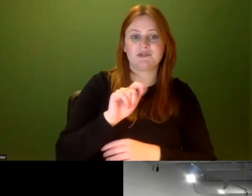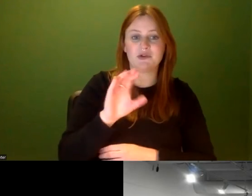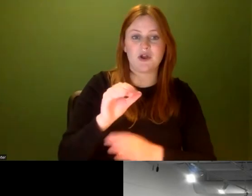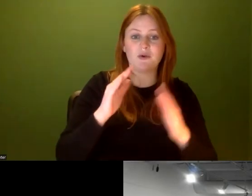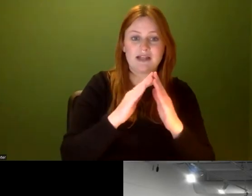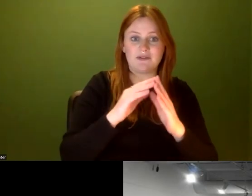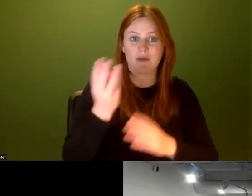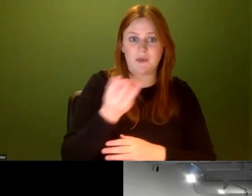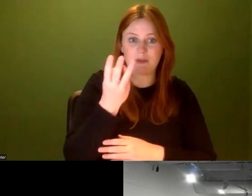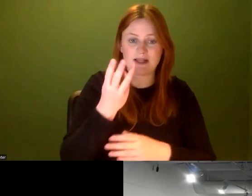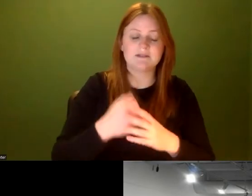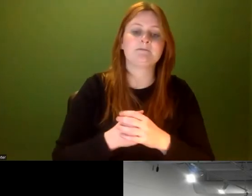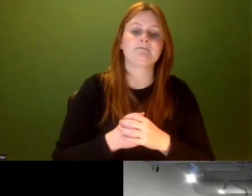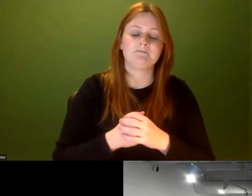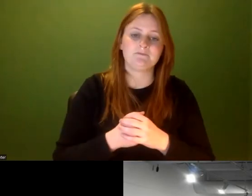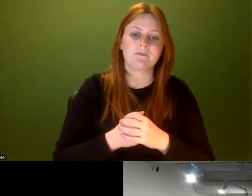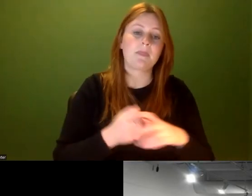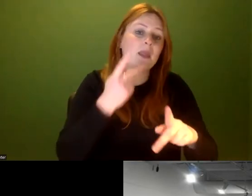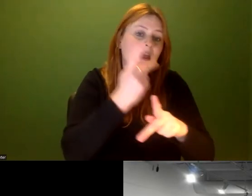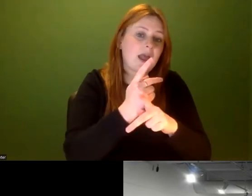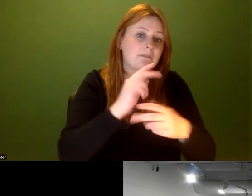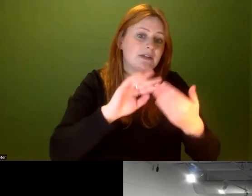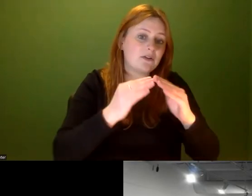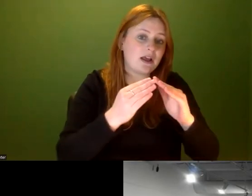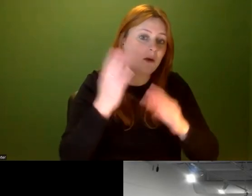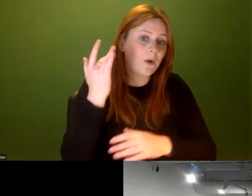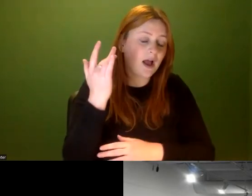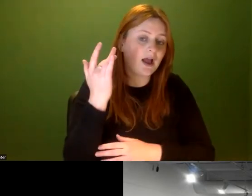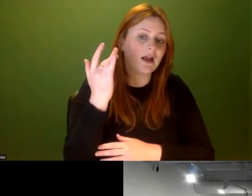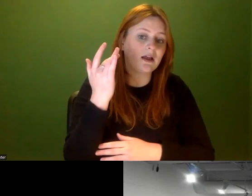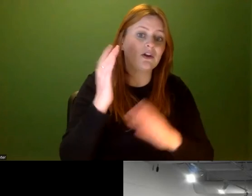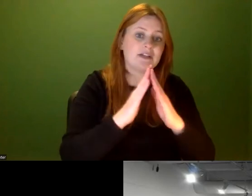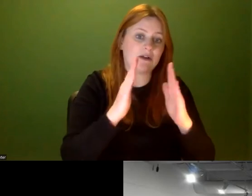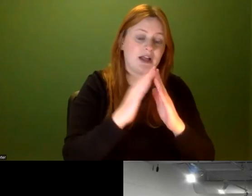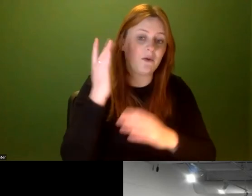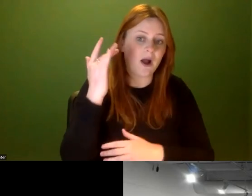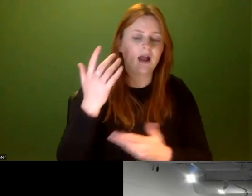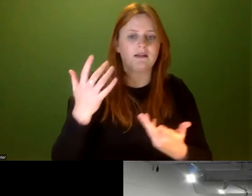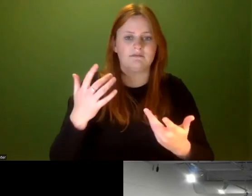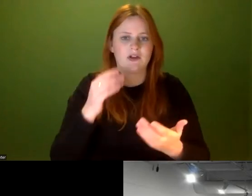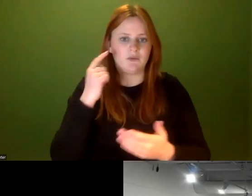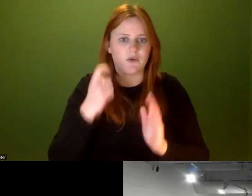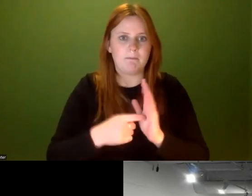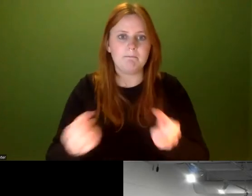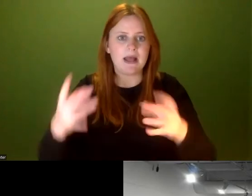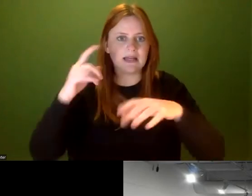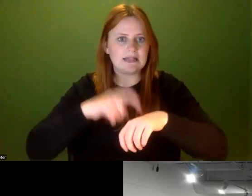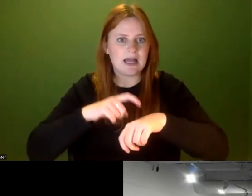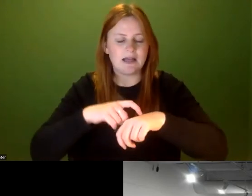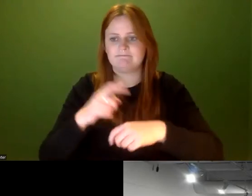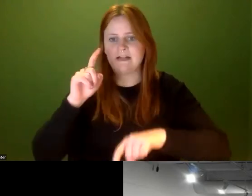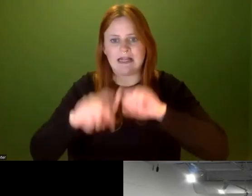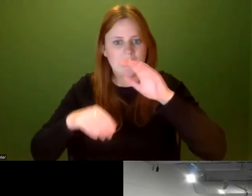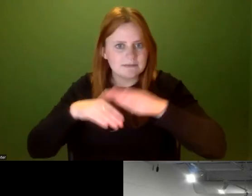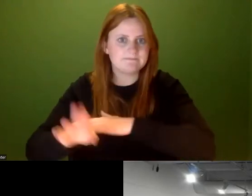I have kept that because I find there's many times when this is actually not accessible. One thing you learn